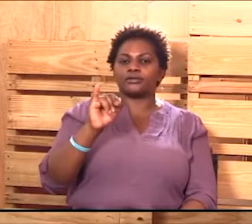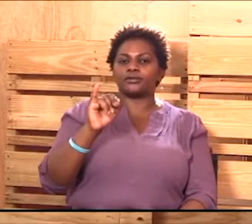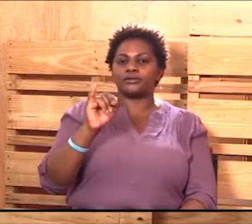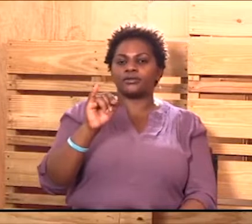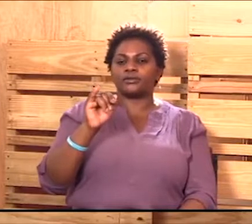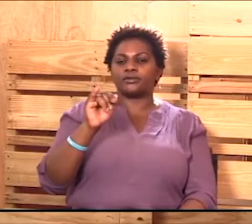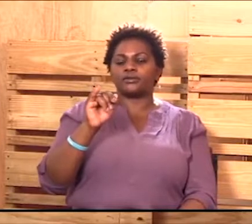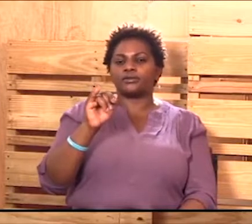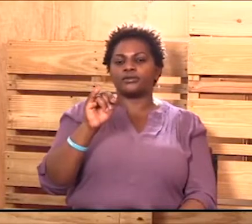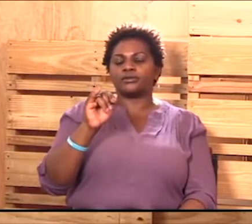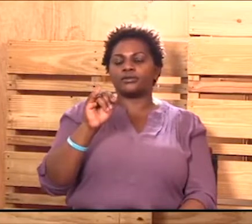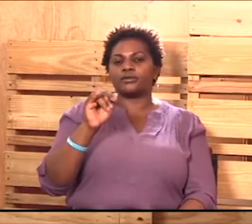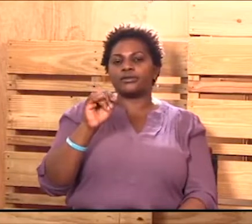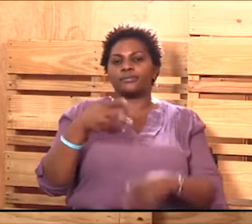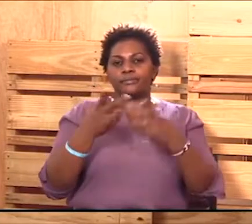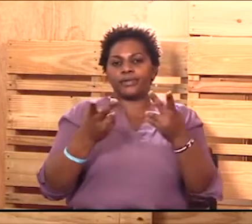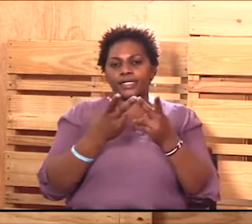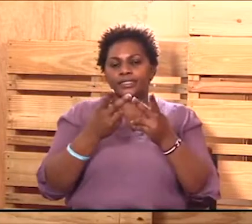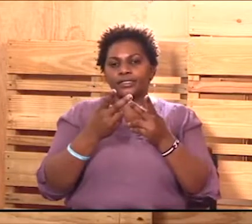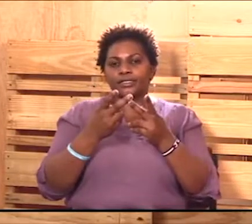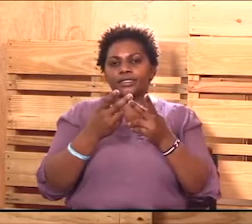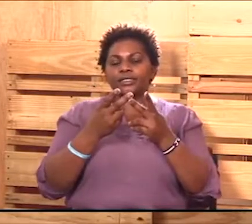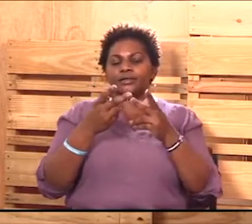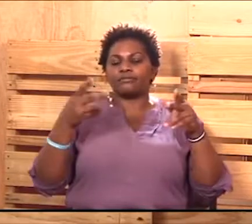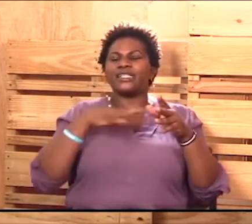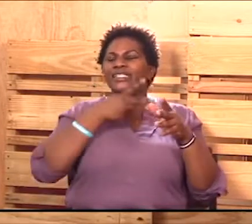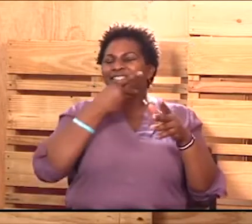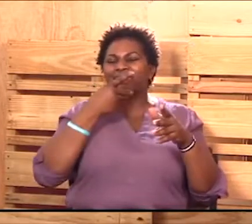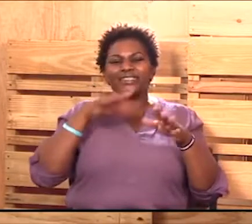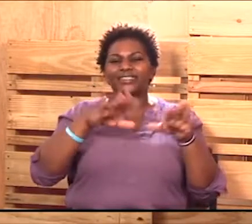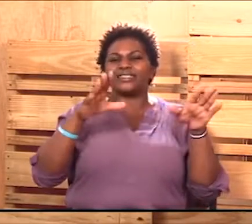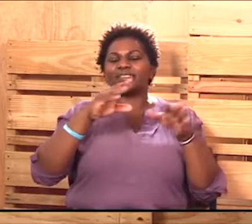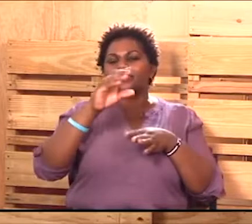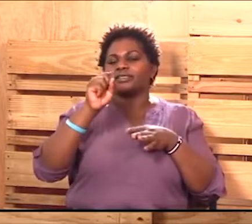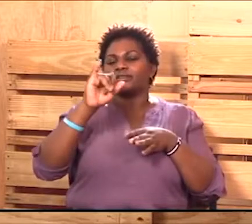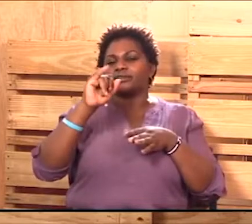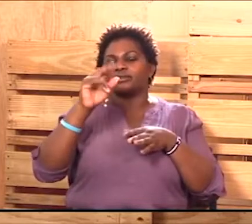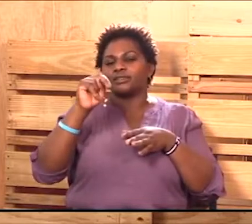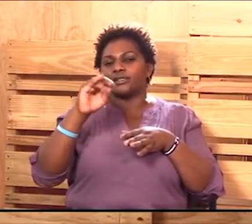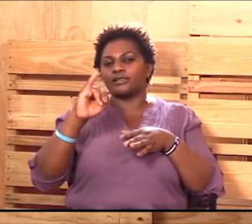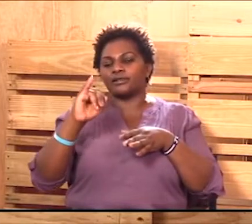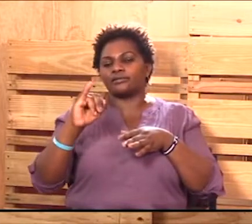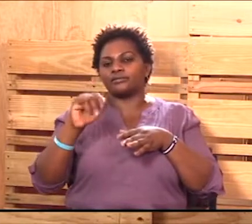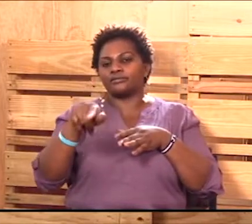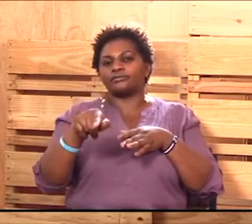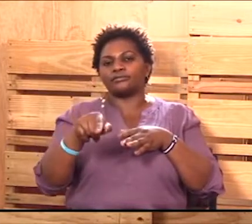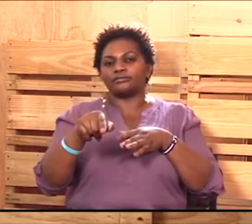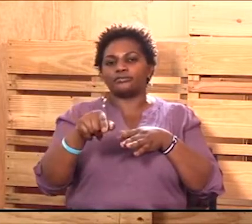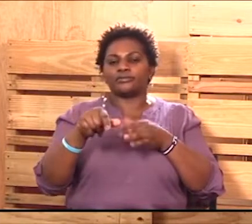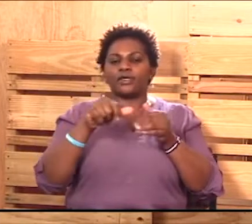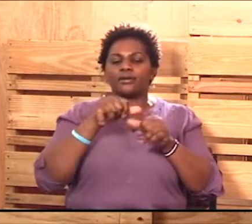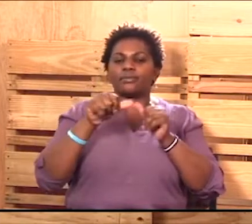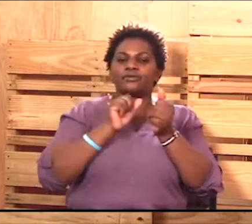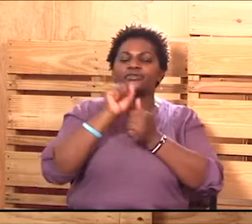came to the desert of Sin, a place called the desert of Sin, which is between Elim and Sinai. You know, this was about